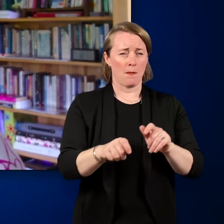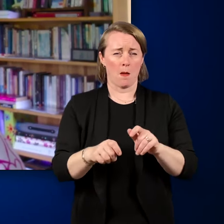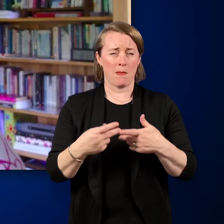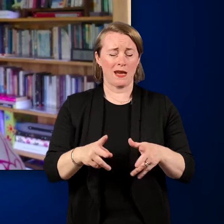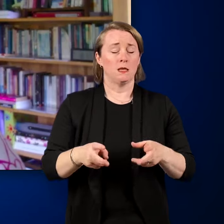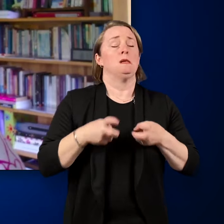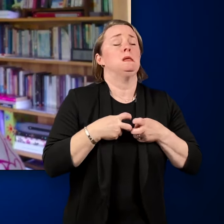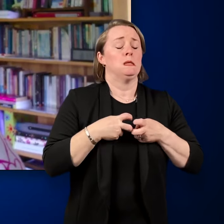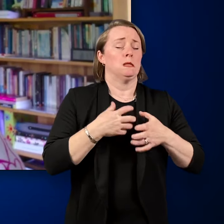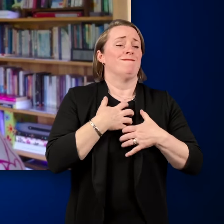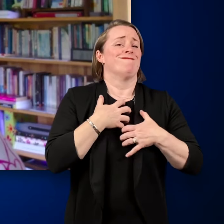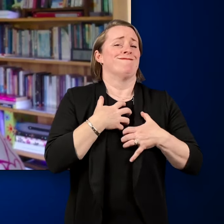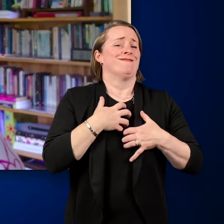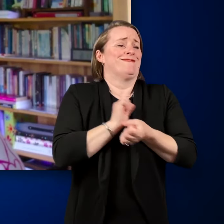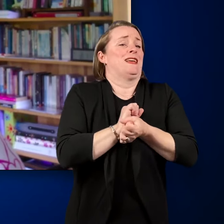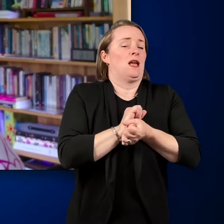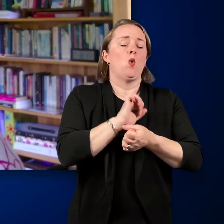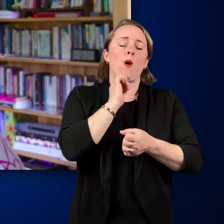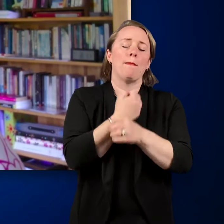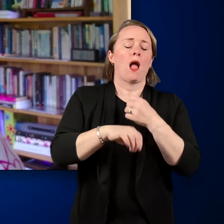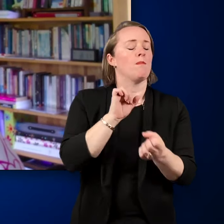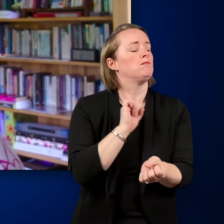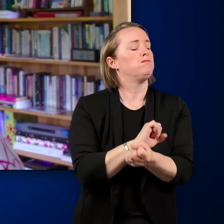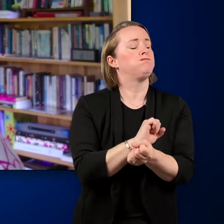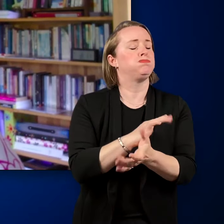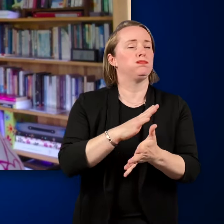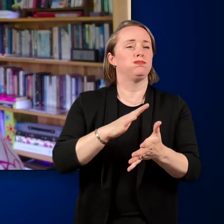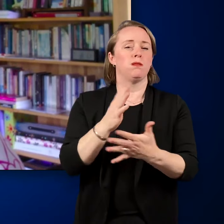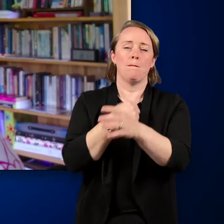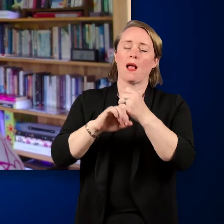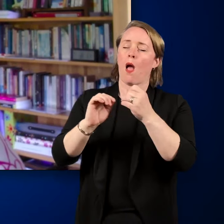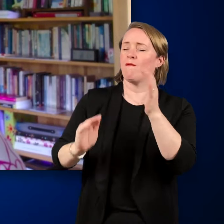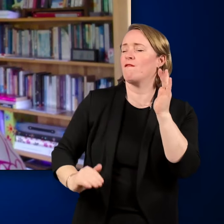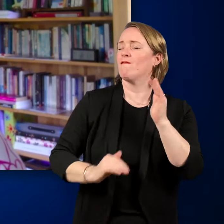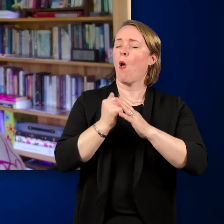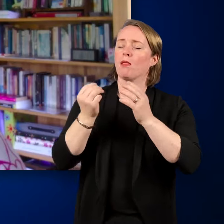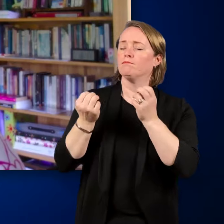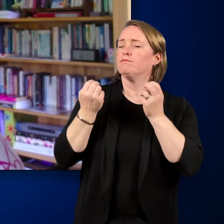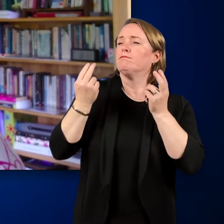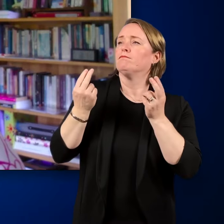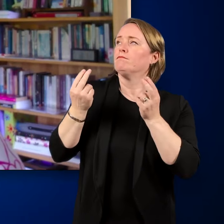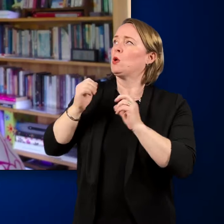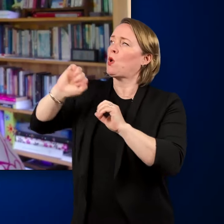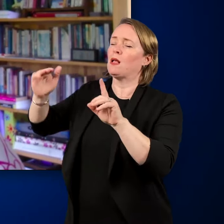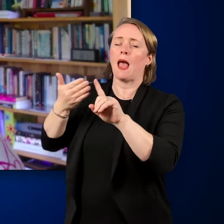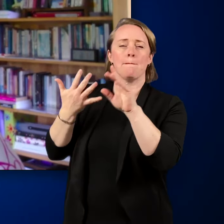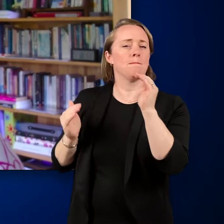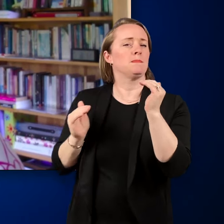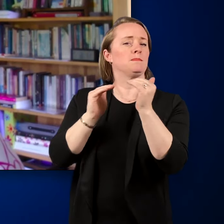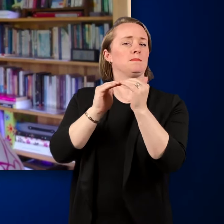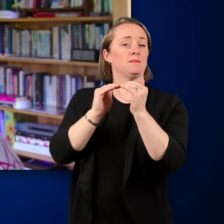be set free to be the people Father God intended them to be. The list is